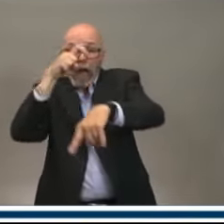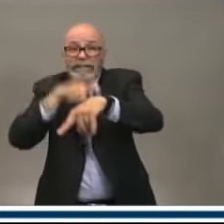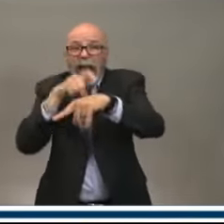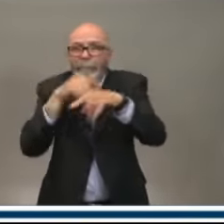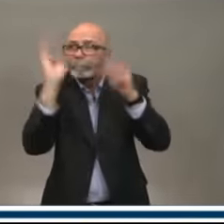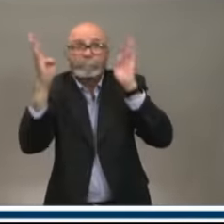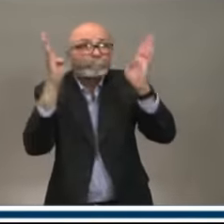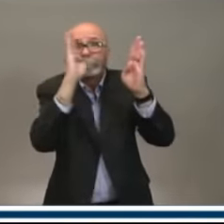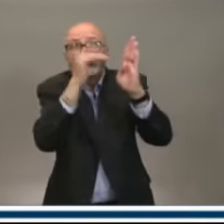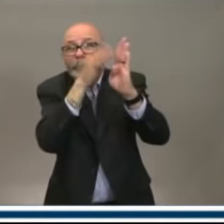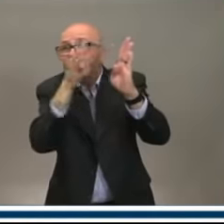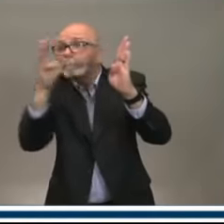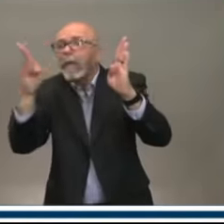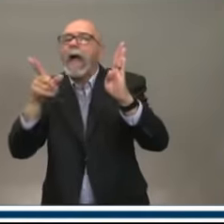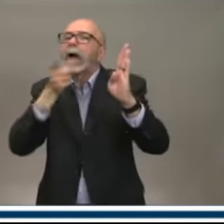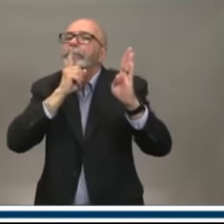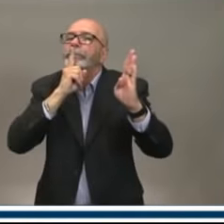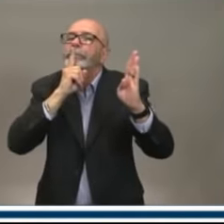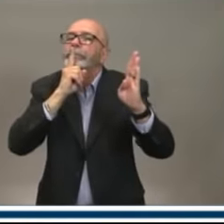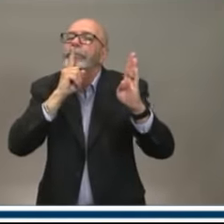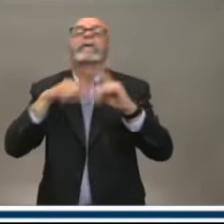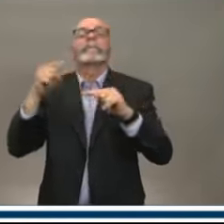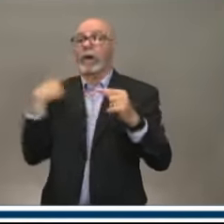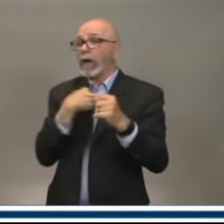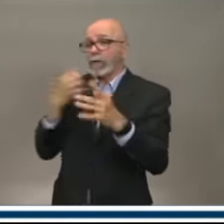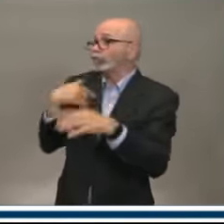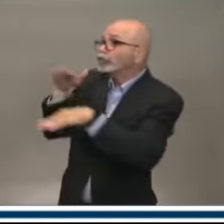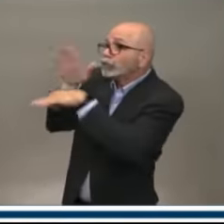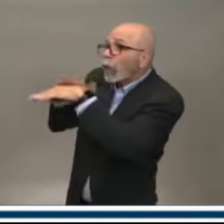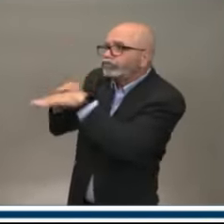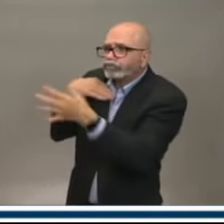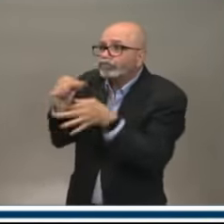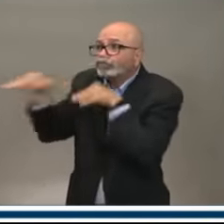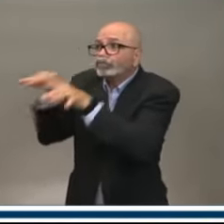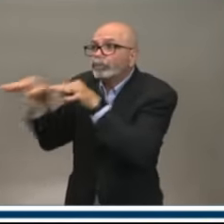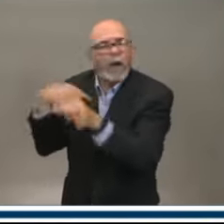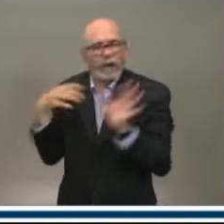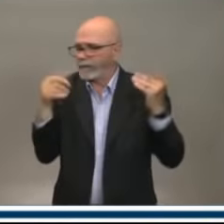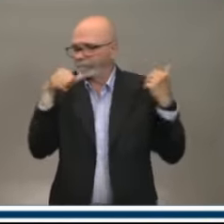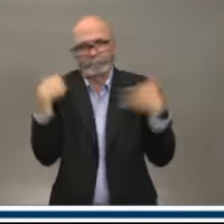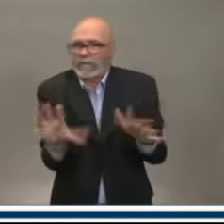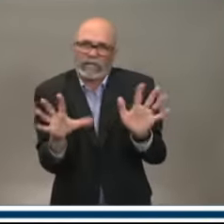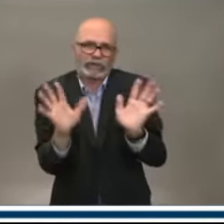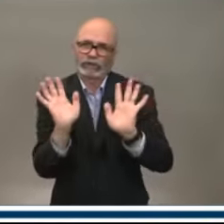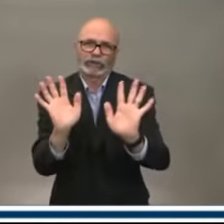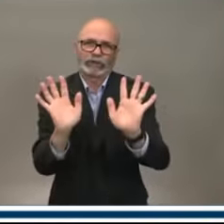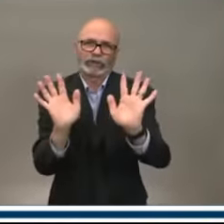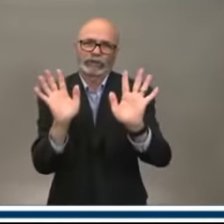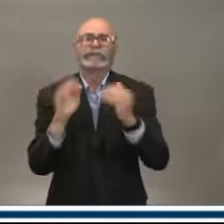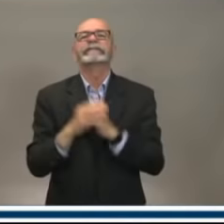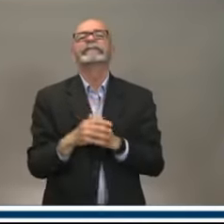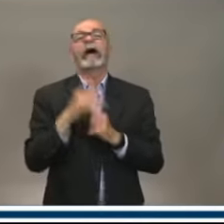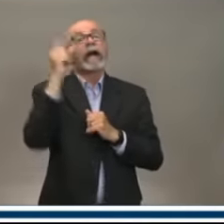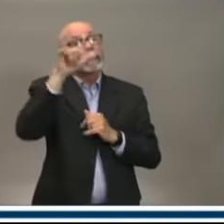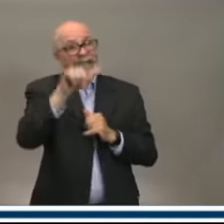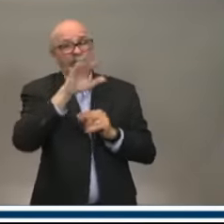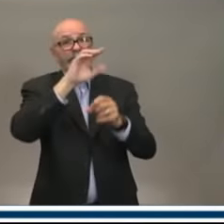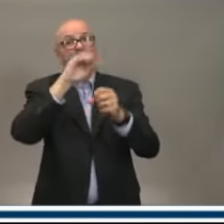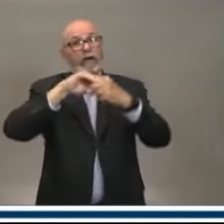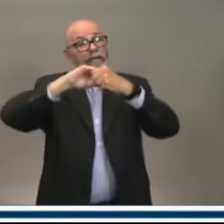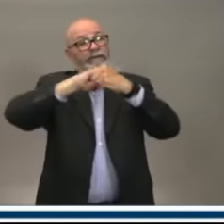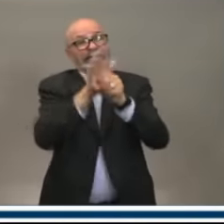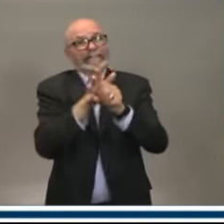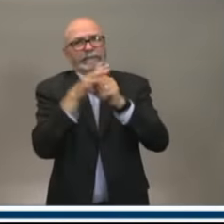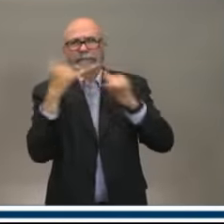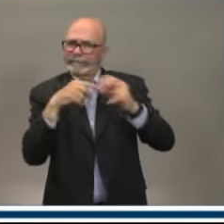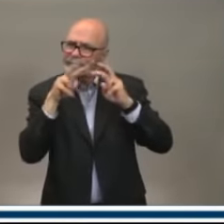the consultation, and we have to monitor COVID. When the consultations are complete, we will come back to Nova